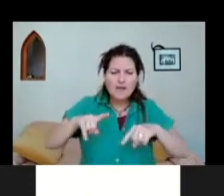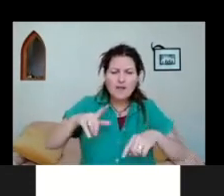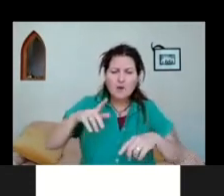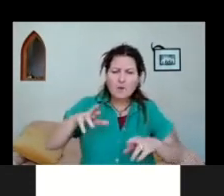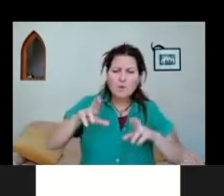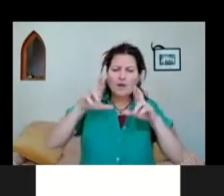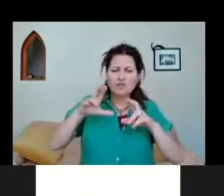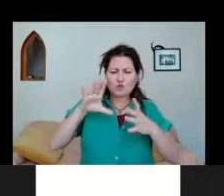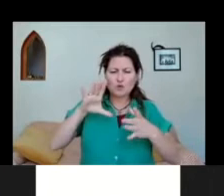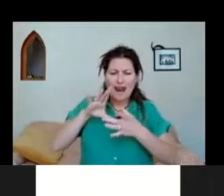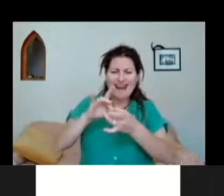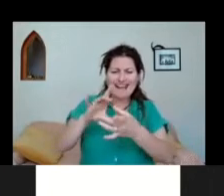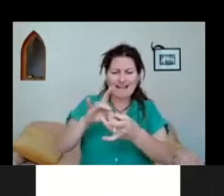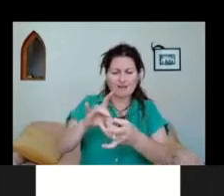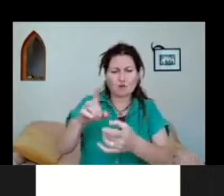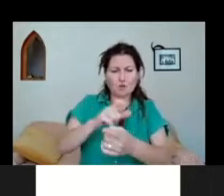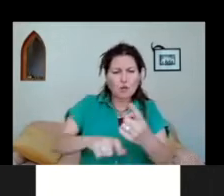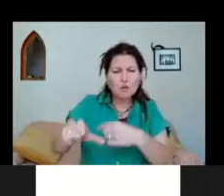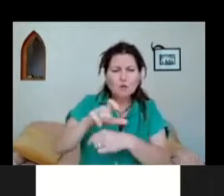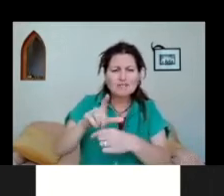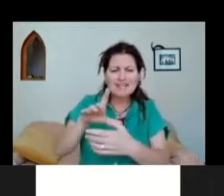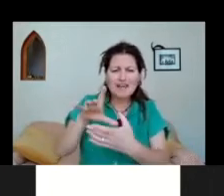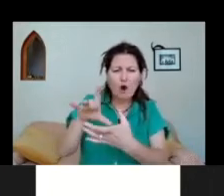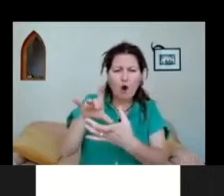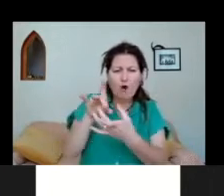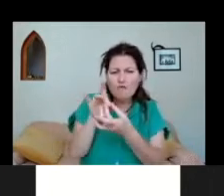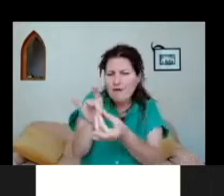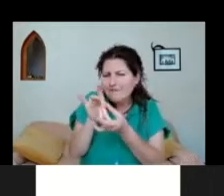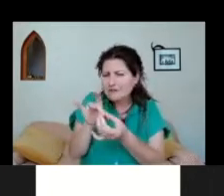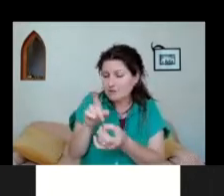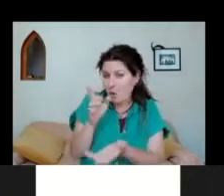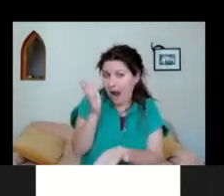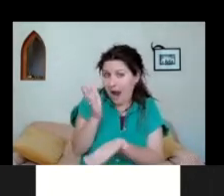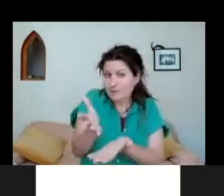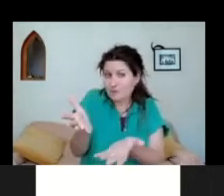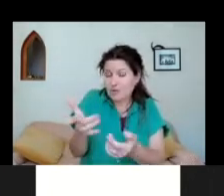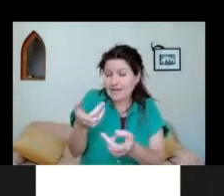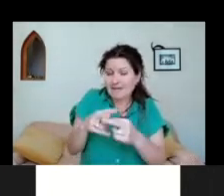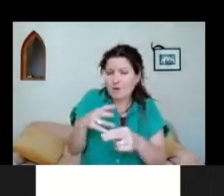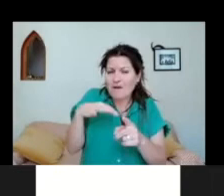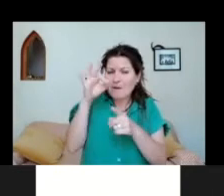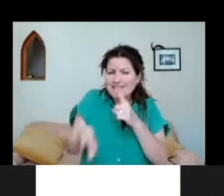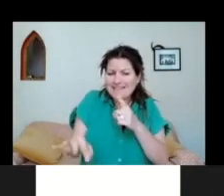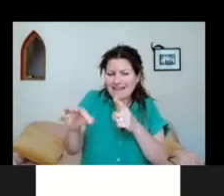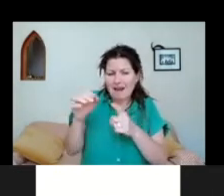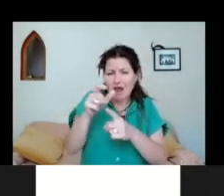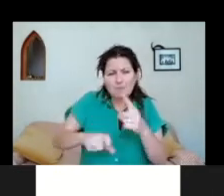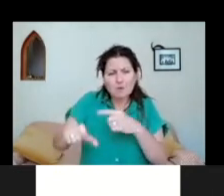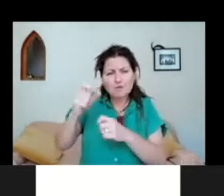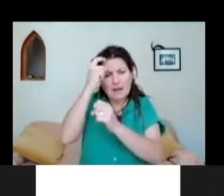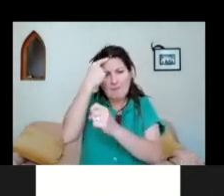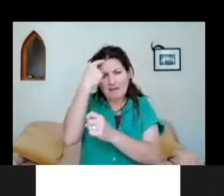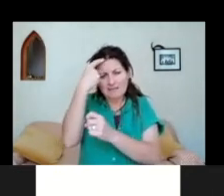the community of relevance. So absolutely. Great. And then just on that,